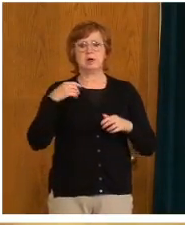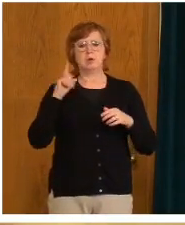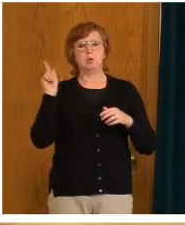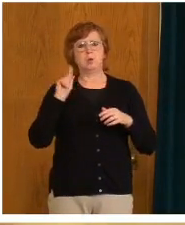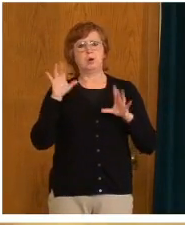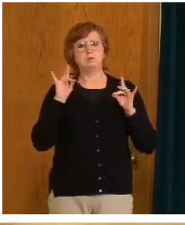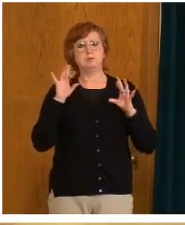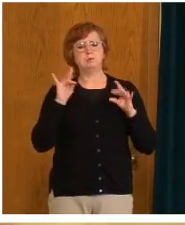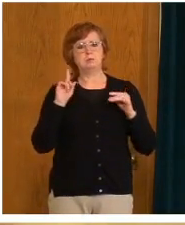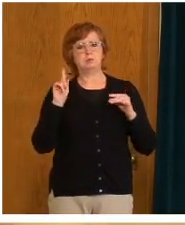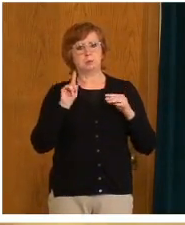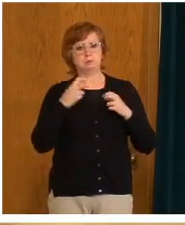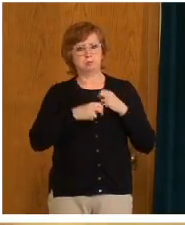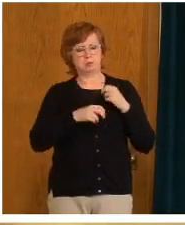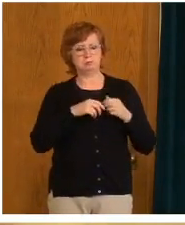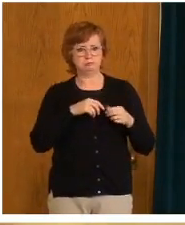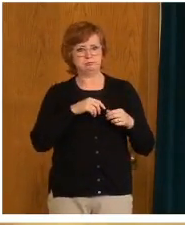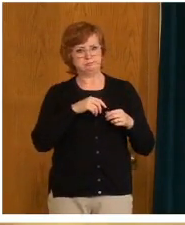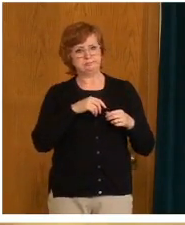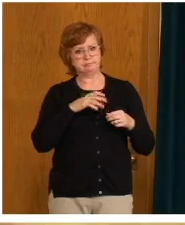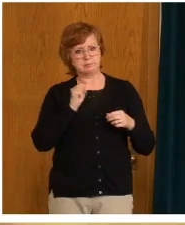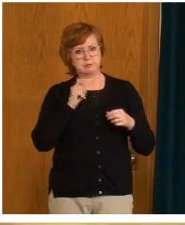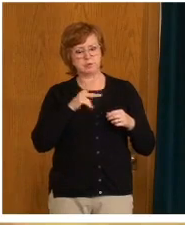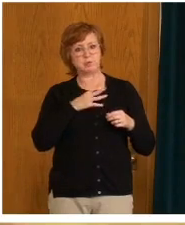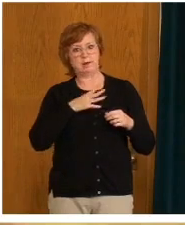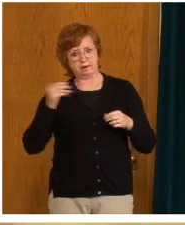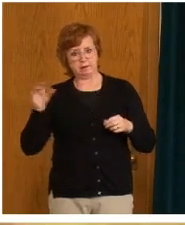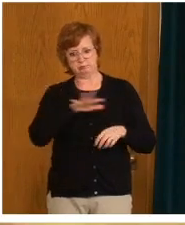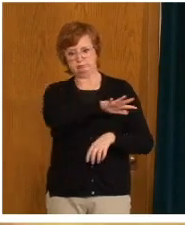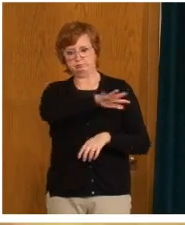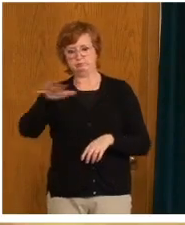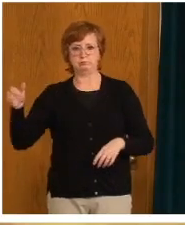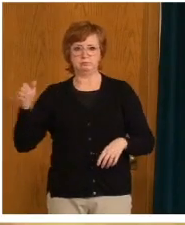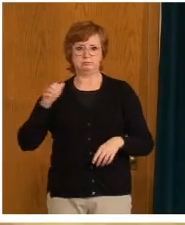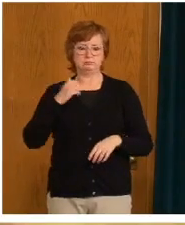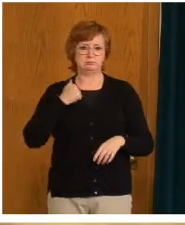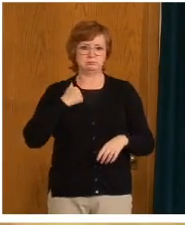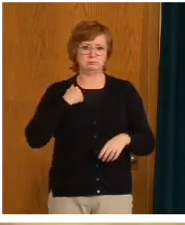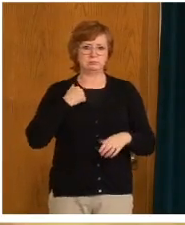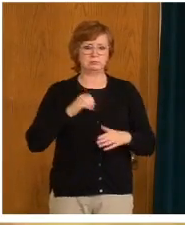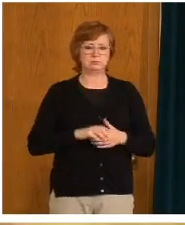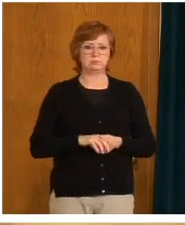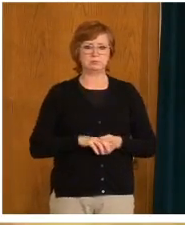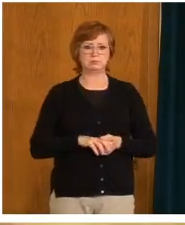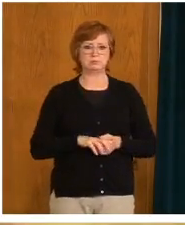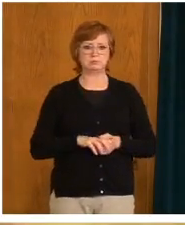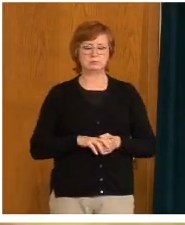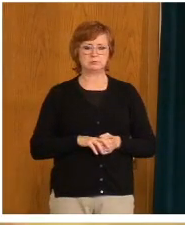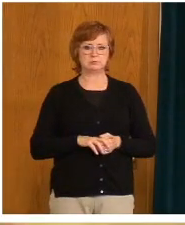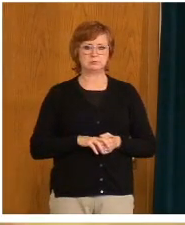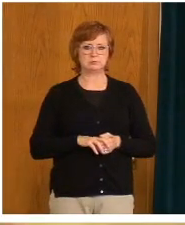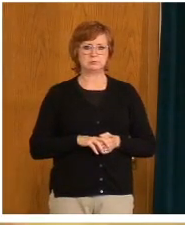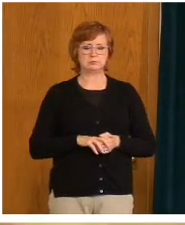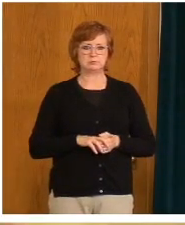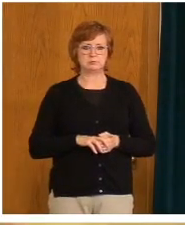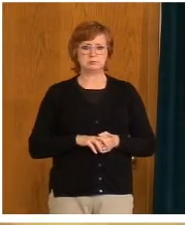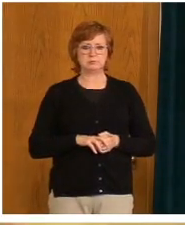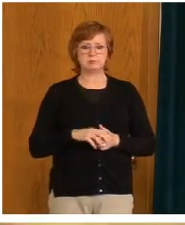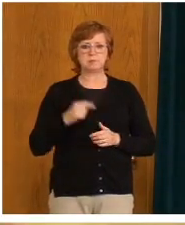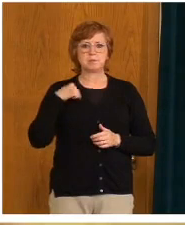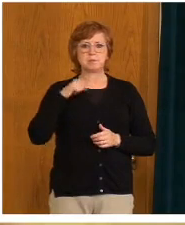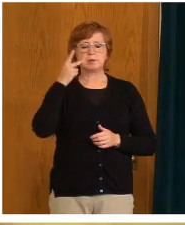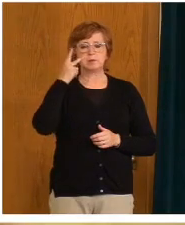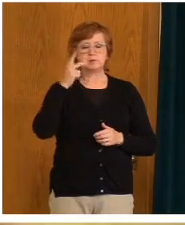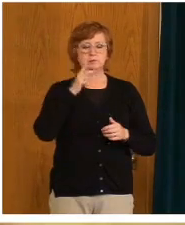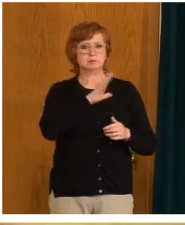across the nation. And I would say the response and the uptake of vaccines in Saskatchewan has been as strong as anywhere that I've seen across